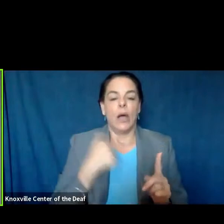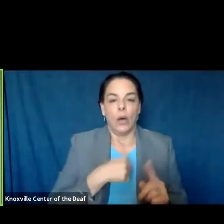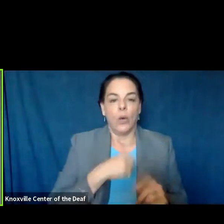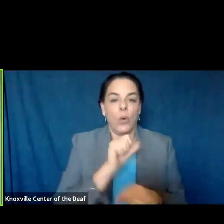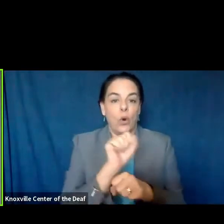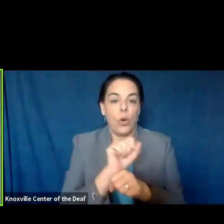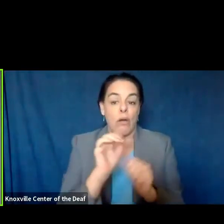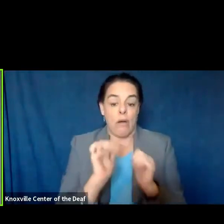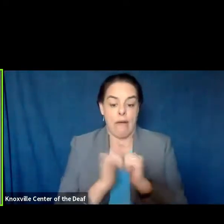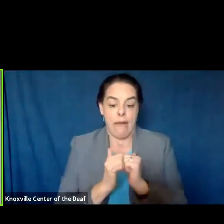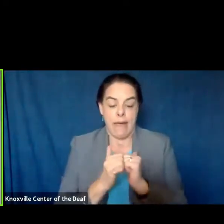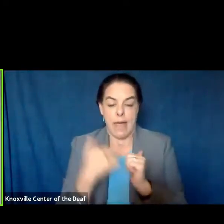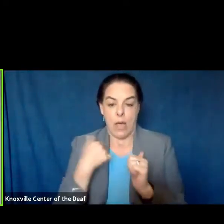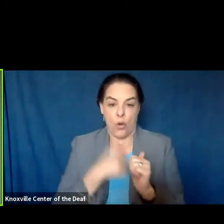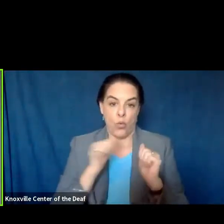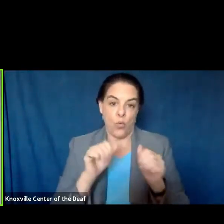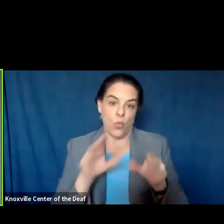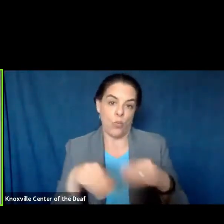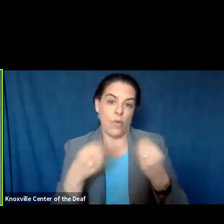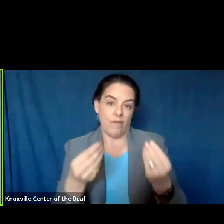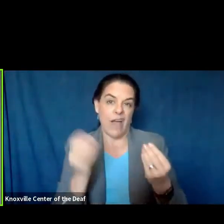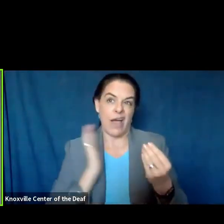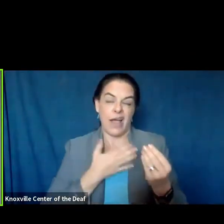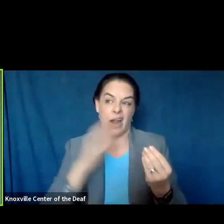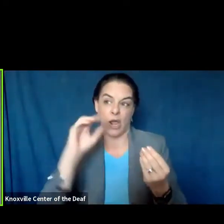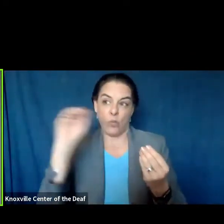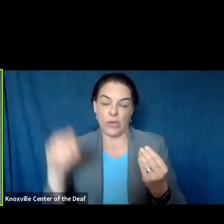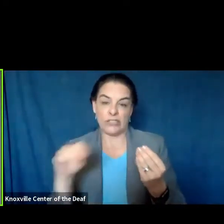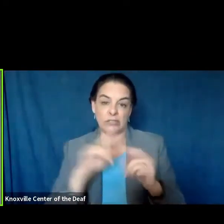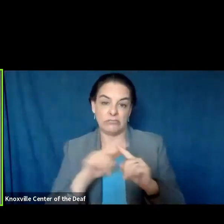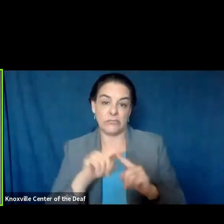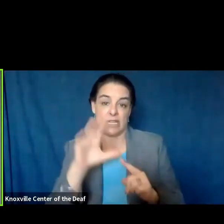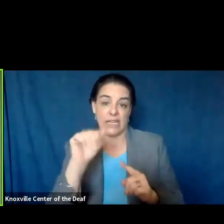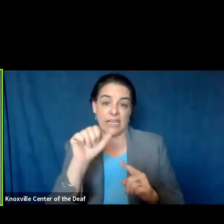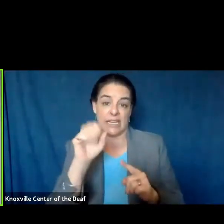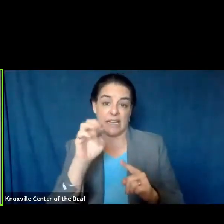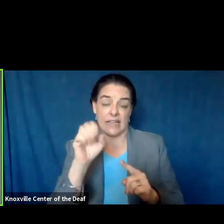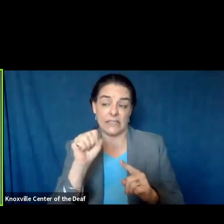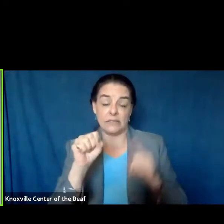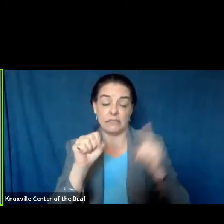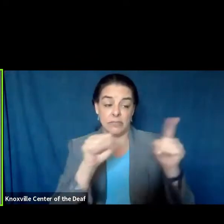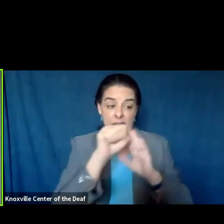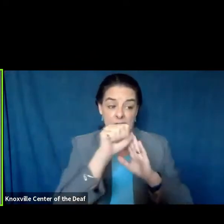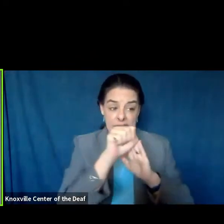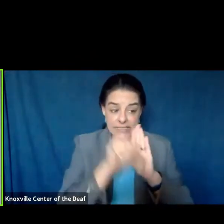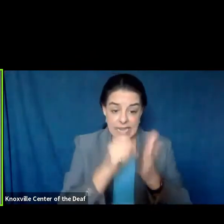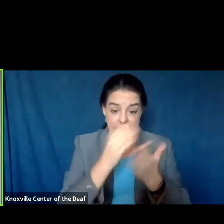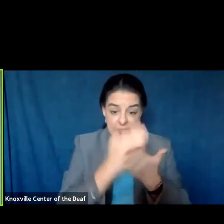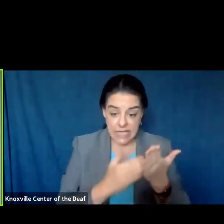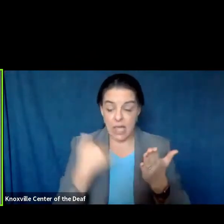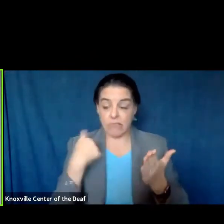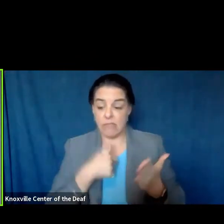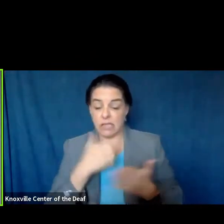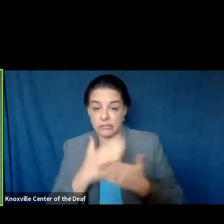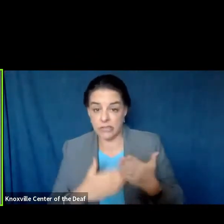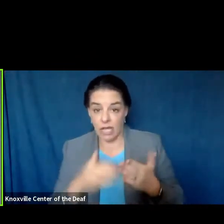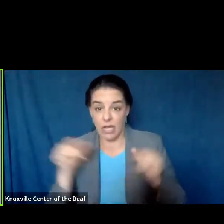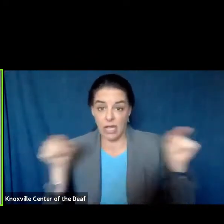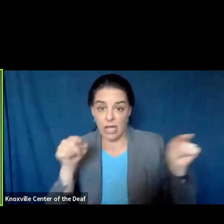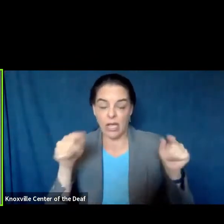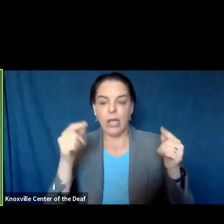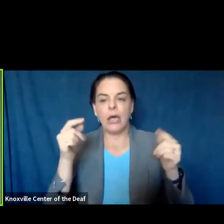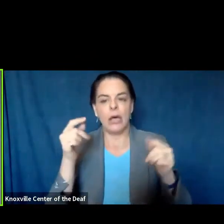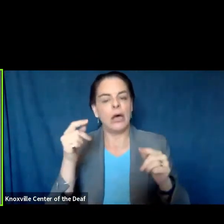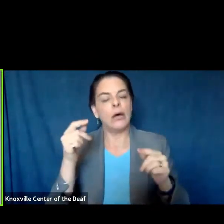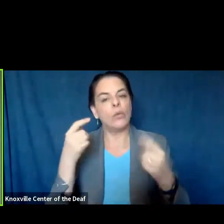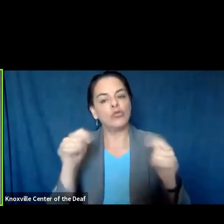we're working on how we're going to be able to provide our percentage of cases with the state doing a piece and us doing a piece. And so we're working on being able to do